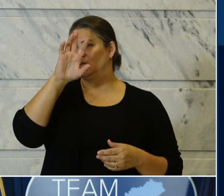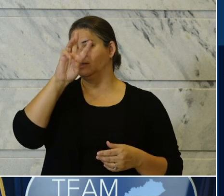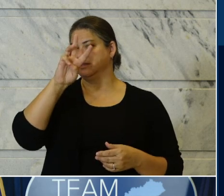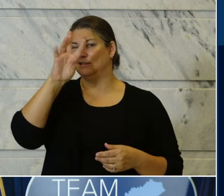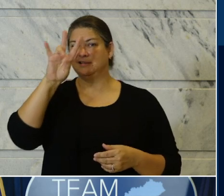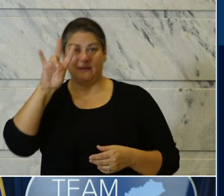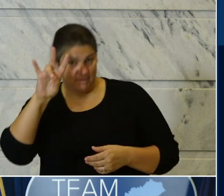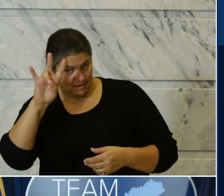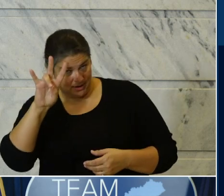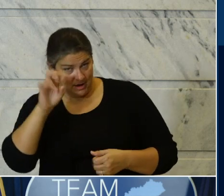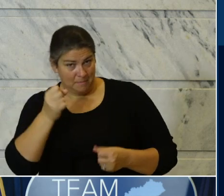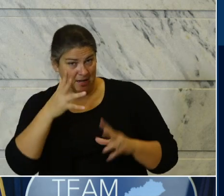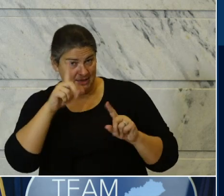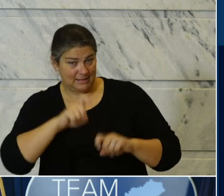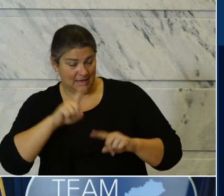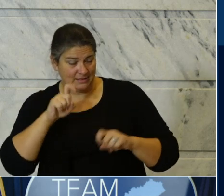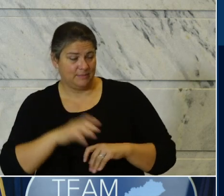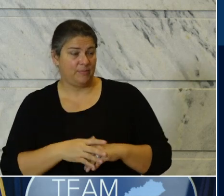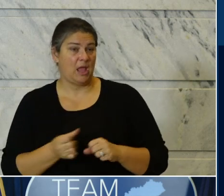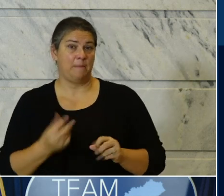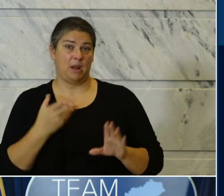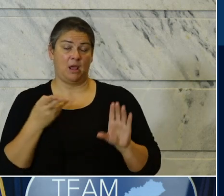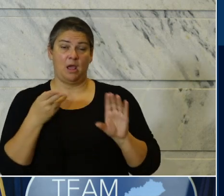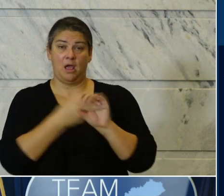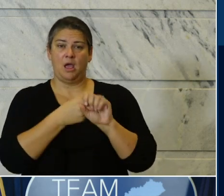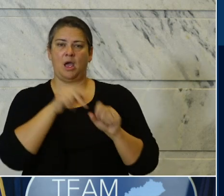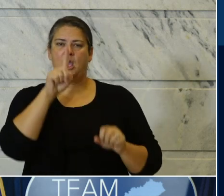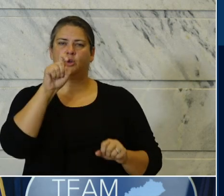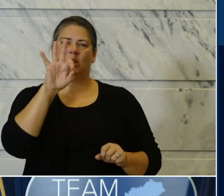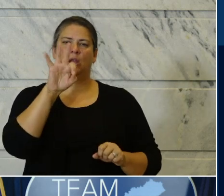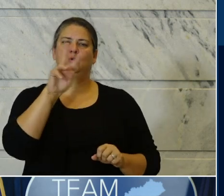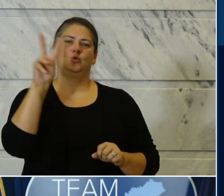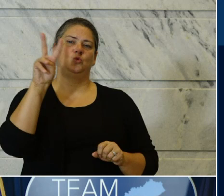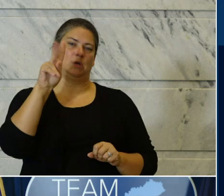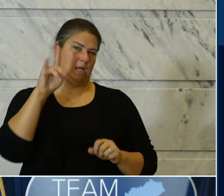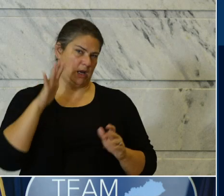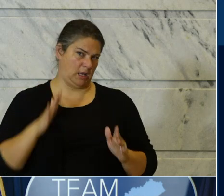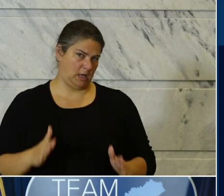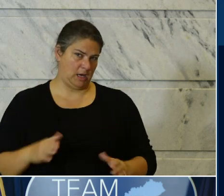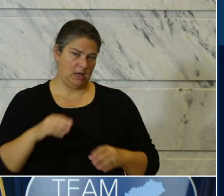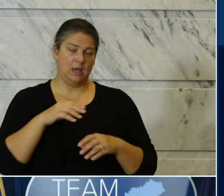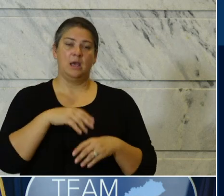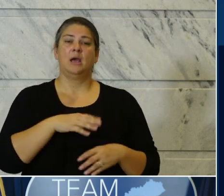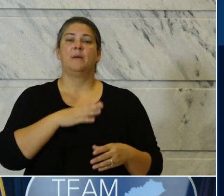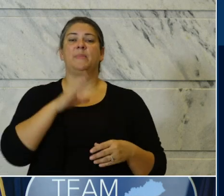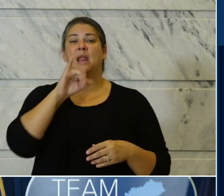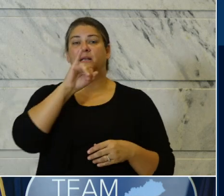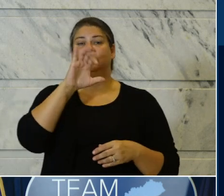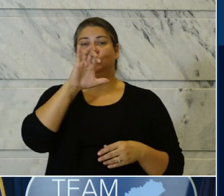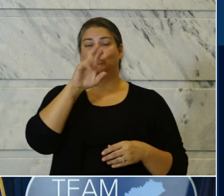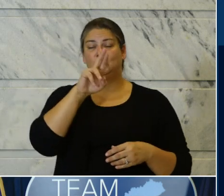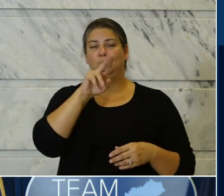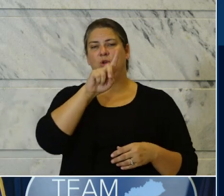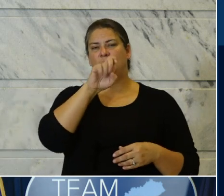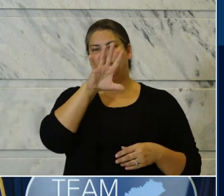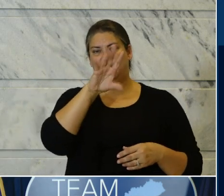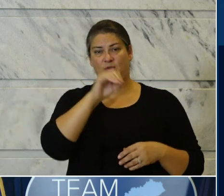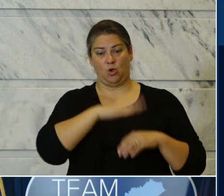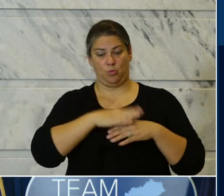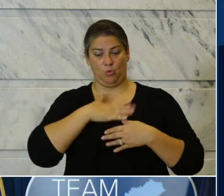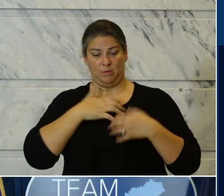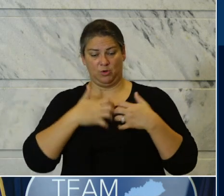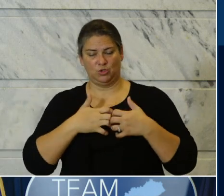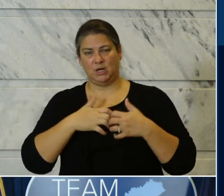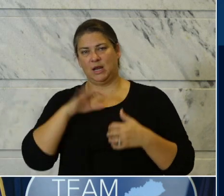1,552,667. Currently hospitalized, 592 Kentuckians. In the ICU, 150. On a ventilator,